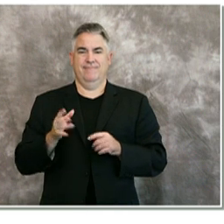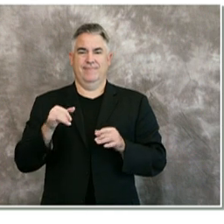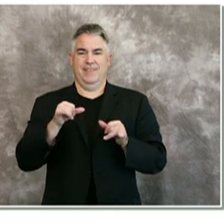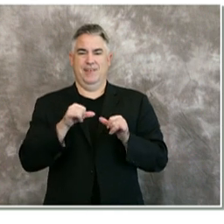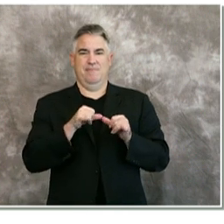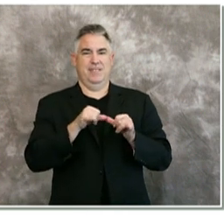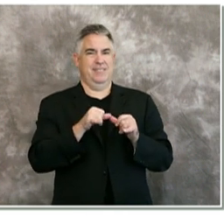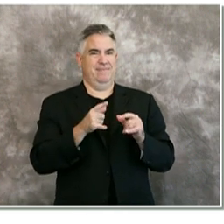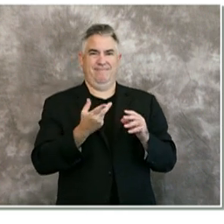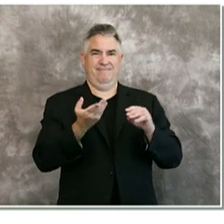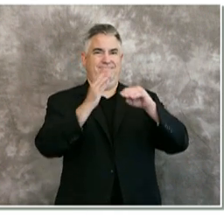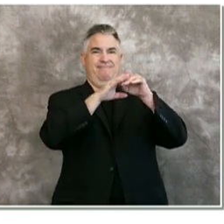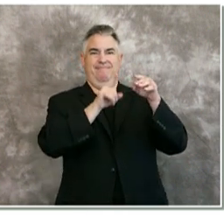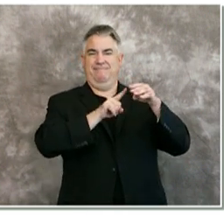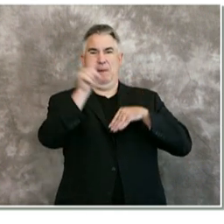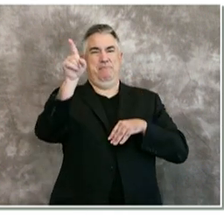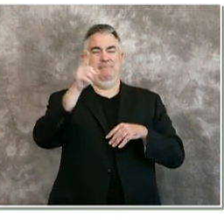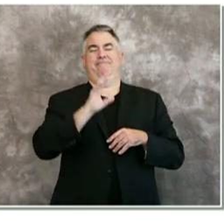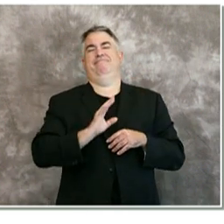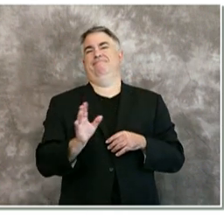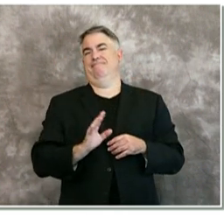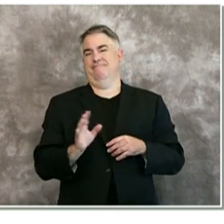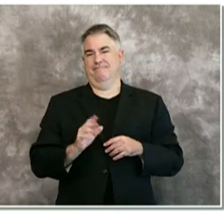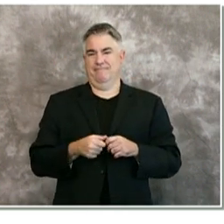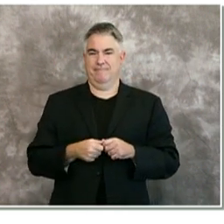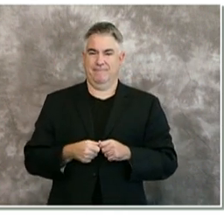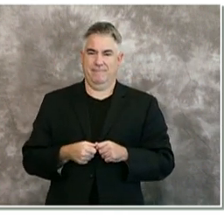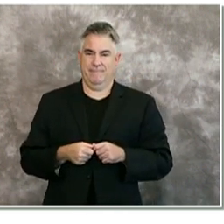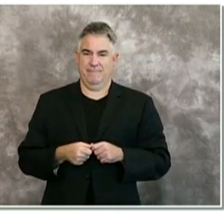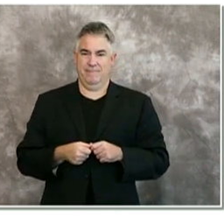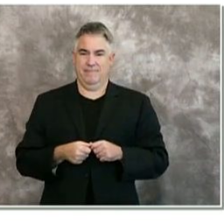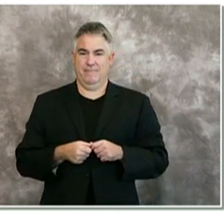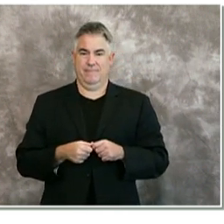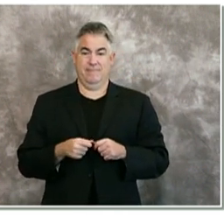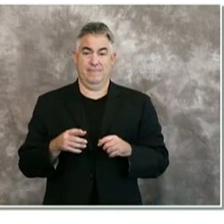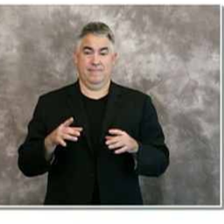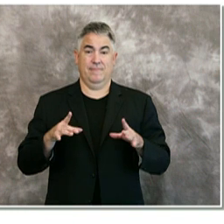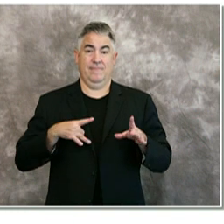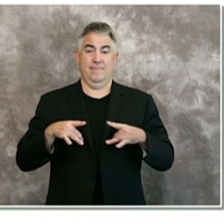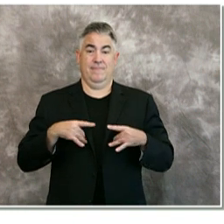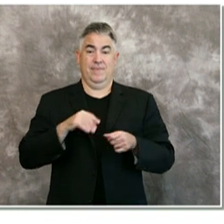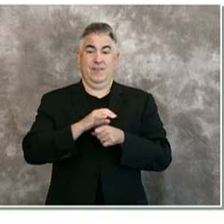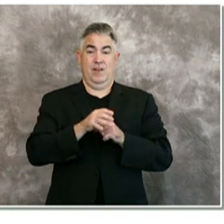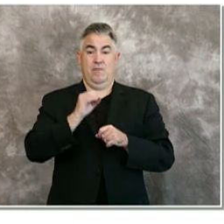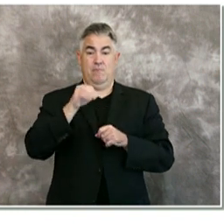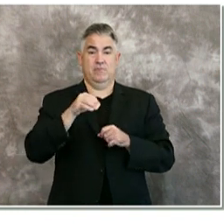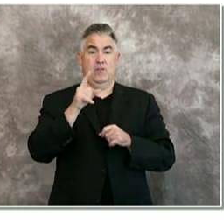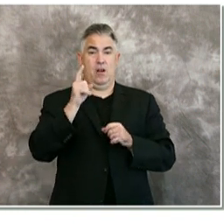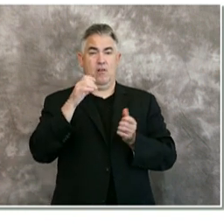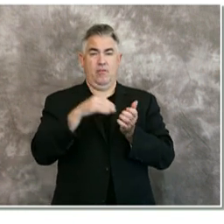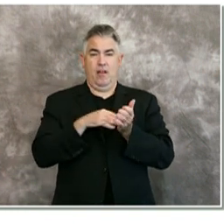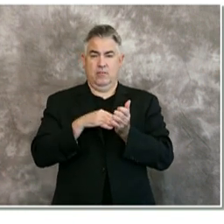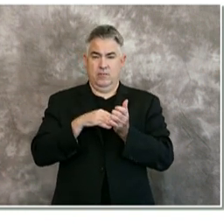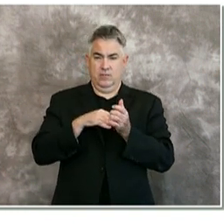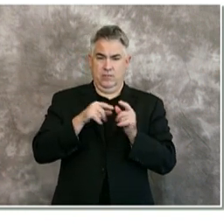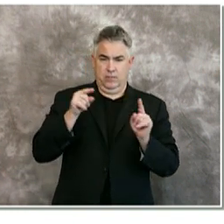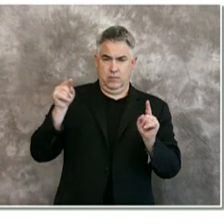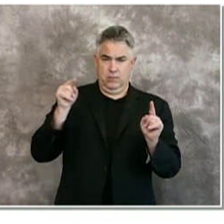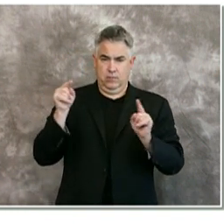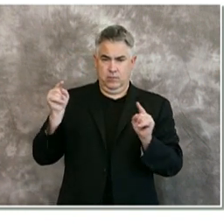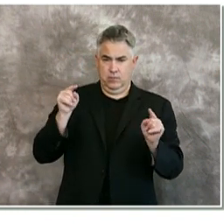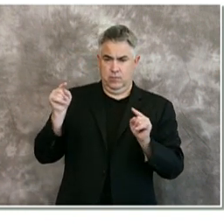abnormal. Cases per, or the case rate per 100,000 for the last 14